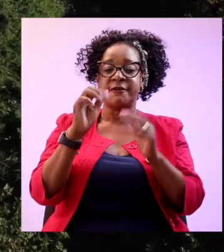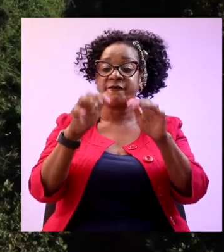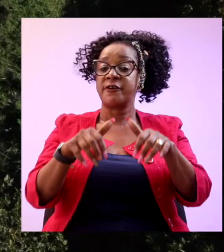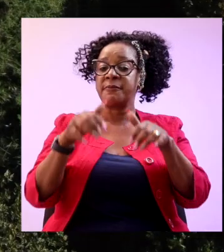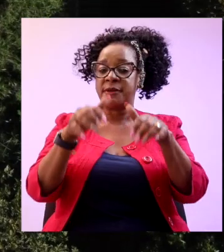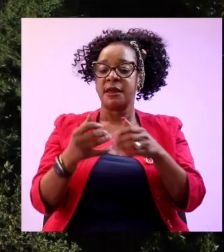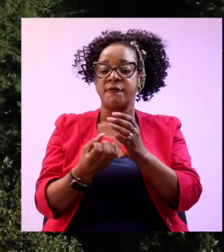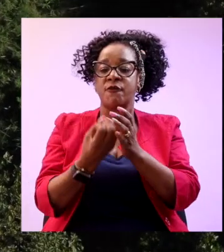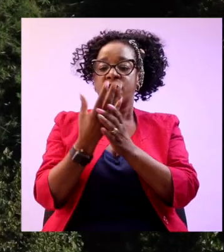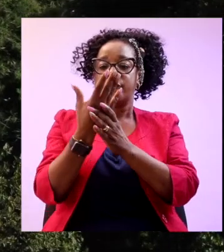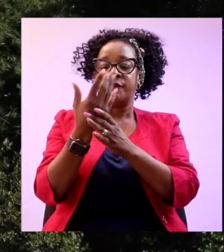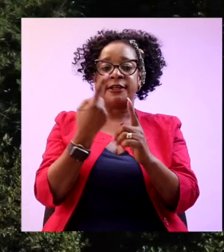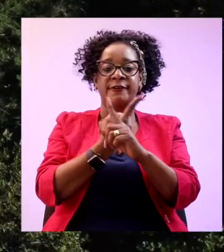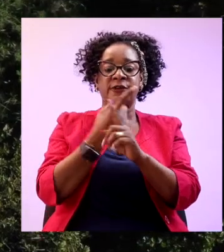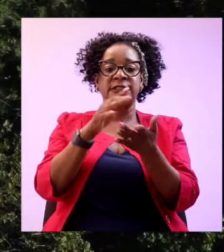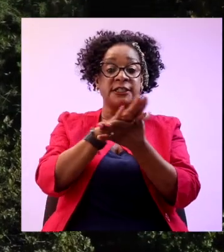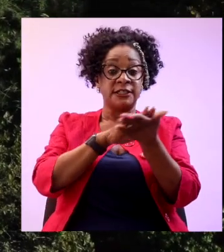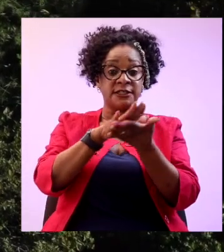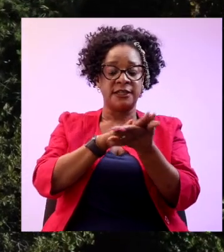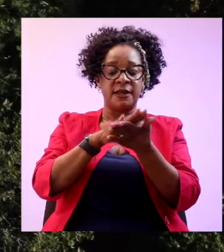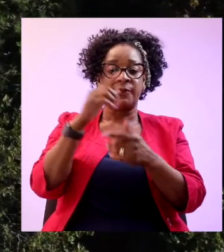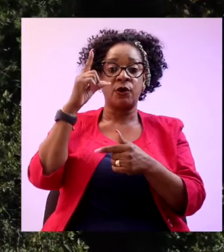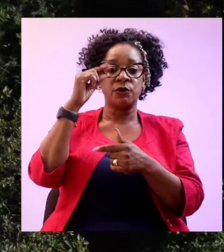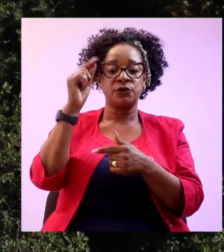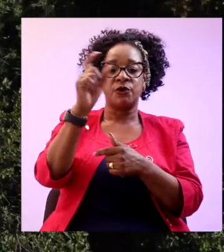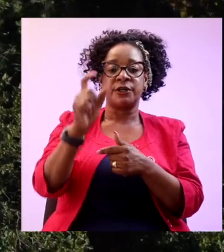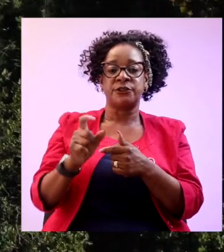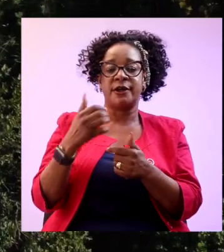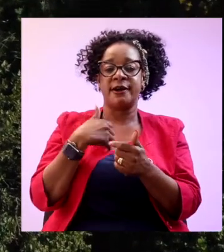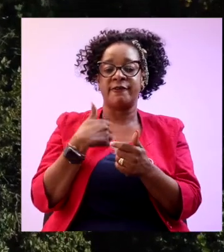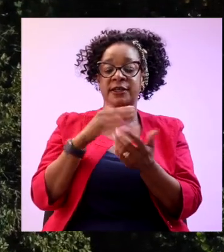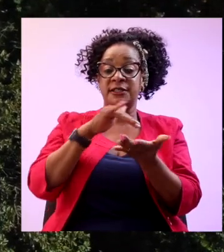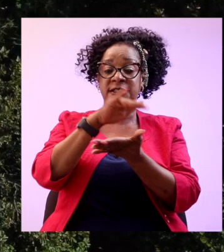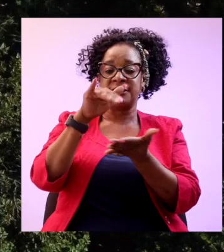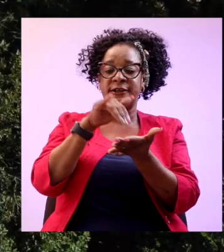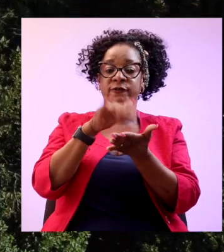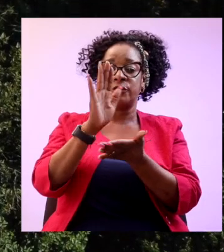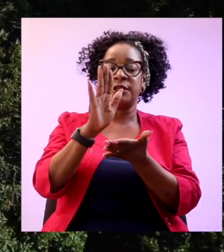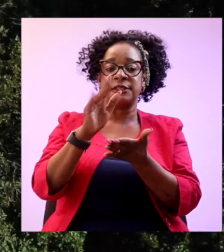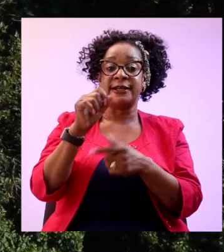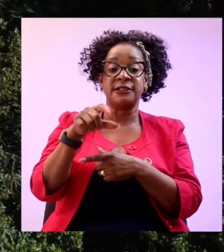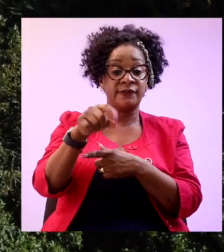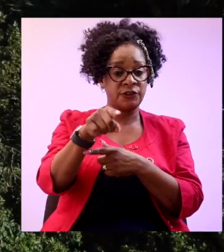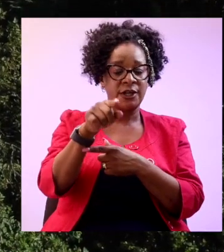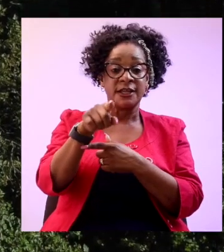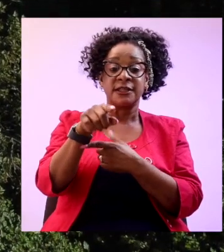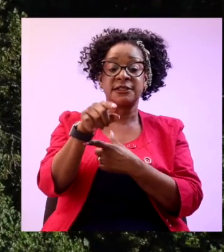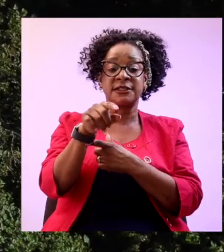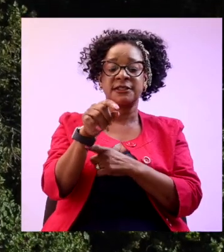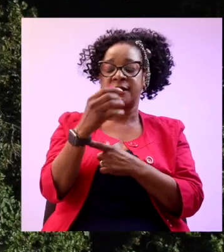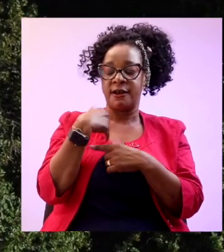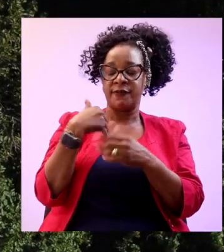farming evolved into a thriving industry, with the coastal region emerging as a vital center for its cultivation.